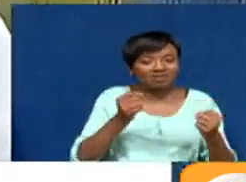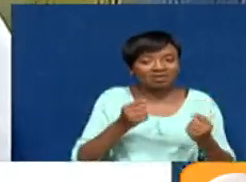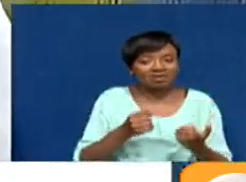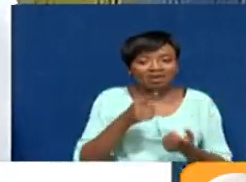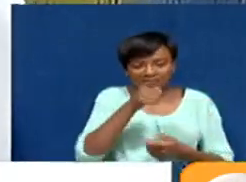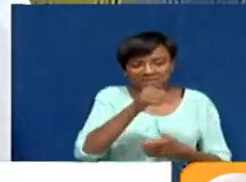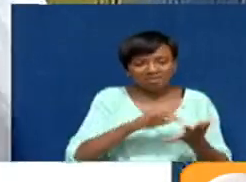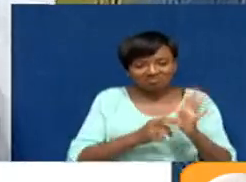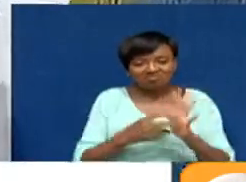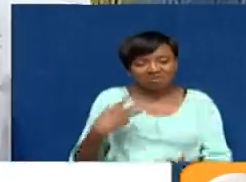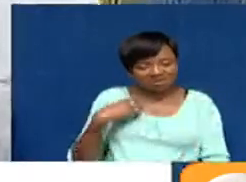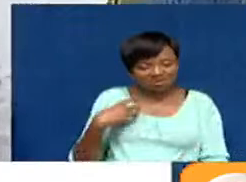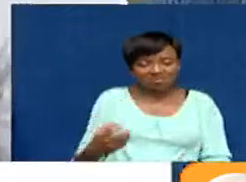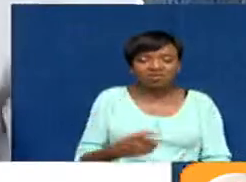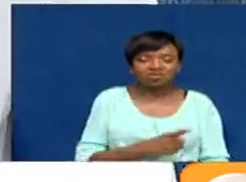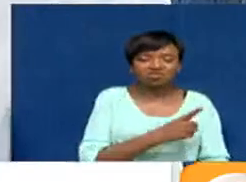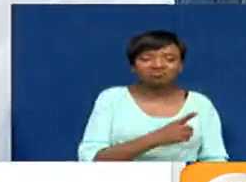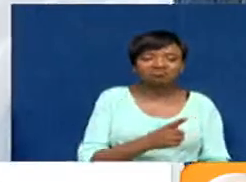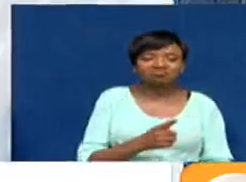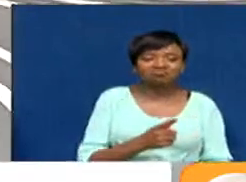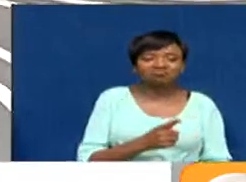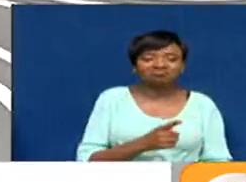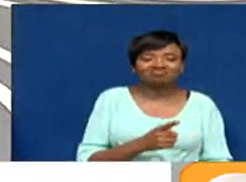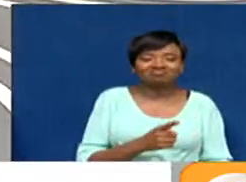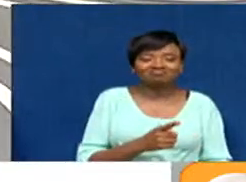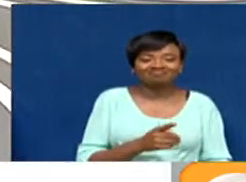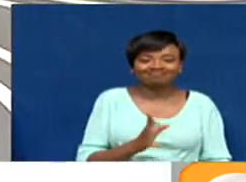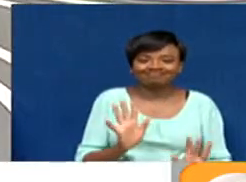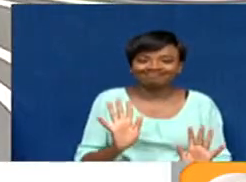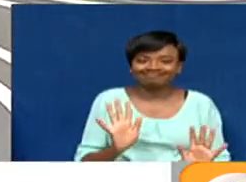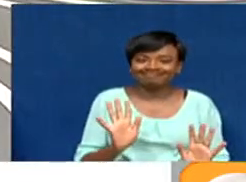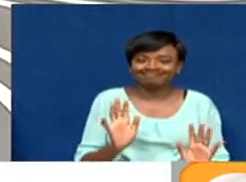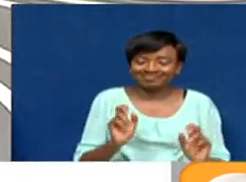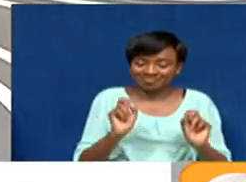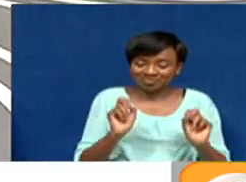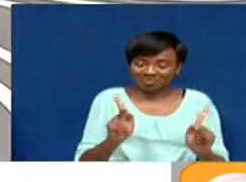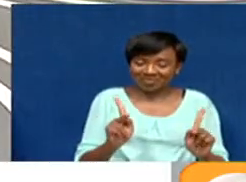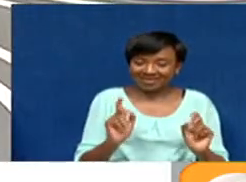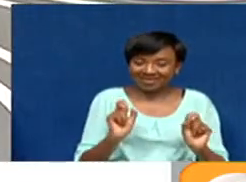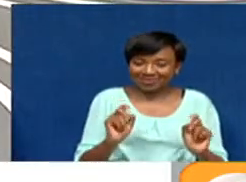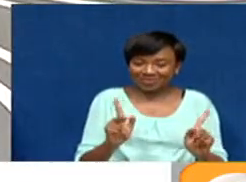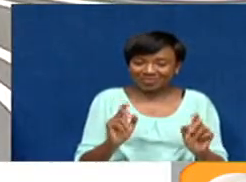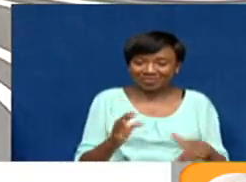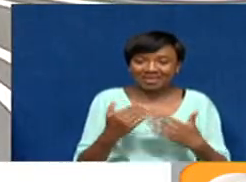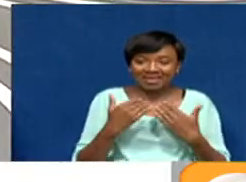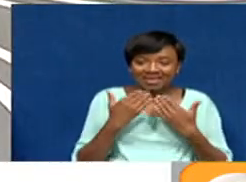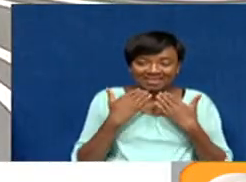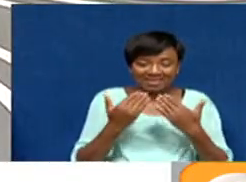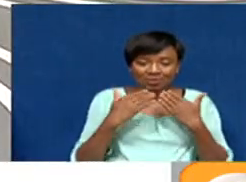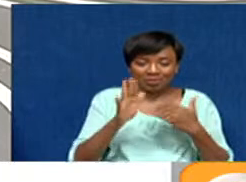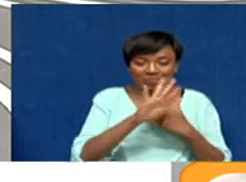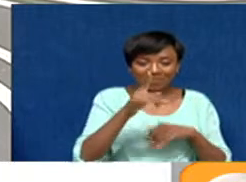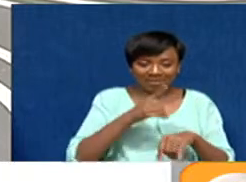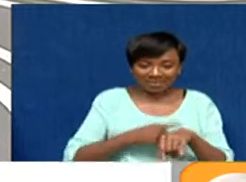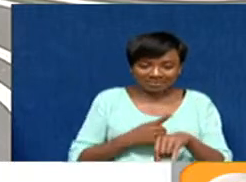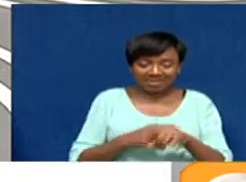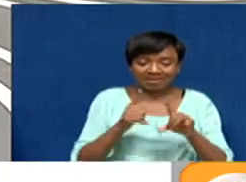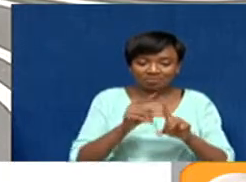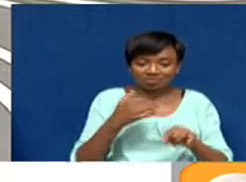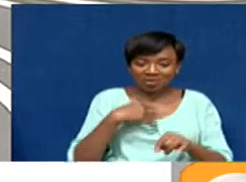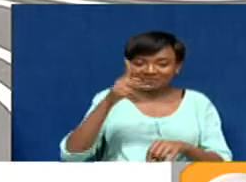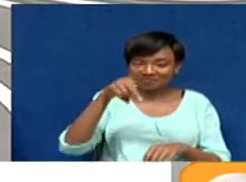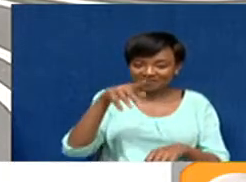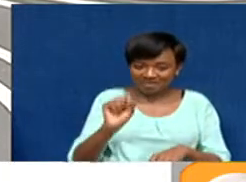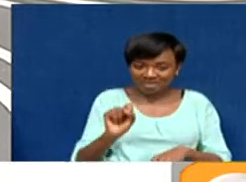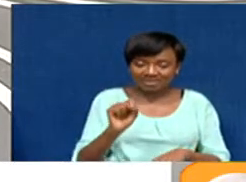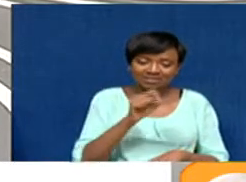very rich man by Kenyan standards. Sounds like we're between a rock and a hard place. Gentlemen, I want to really thank you for your time this evening. We've had PS Petroleum and Mining,